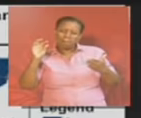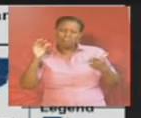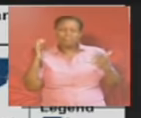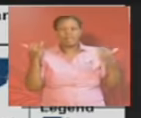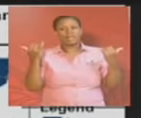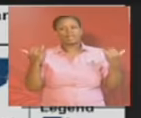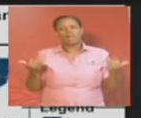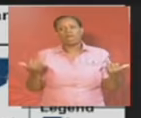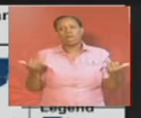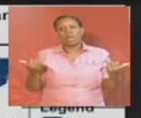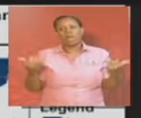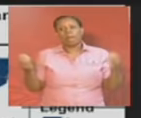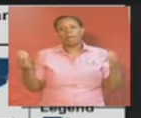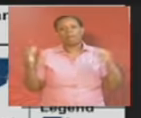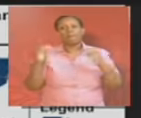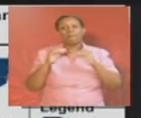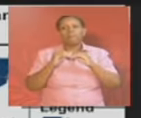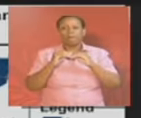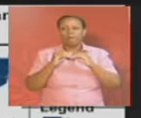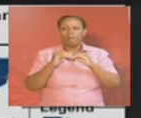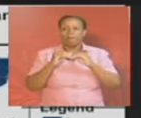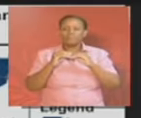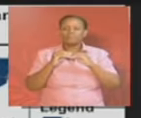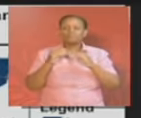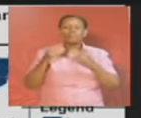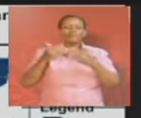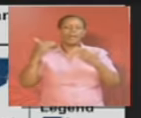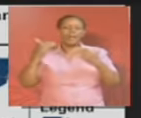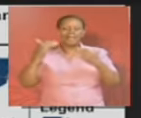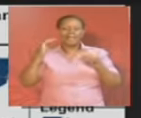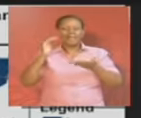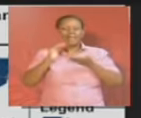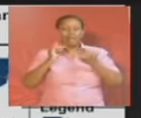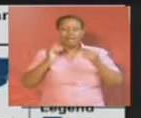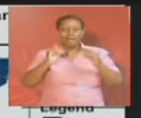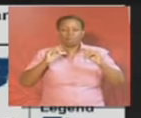just more areas, but also more cases in areas which previously recorded cases.